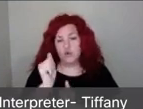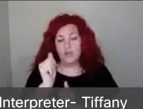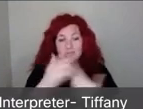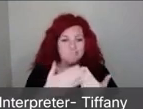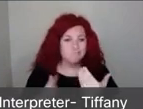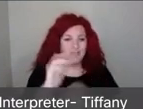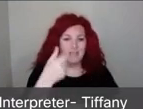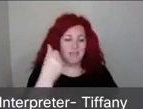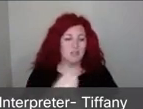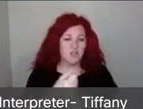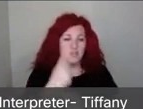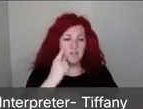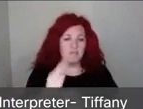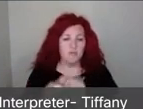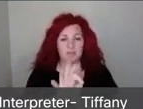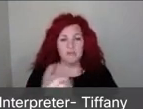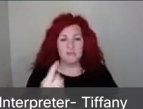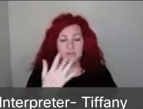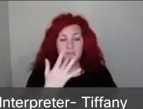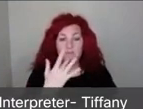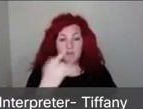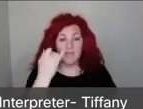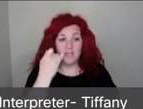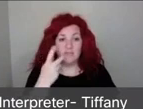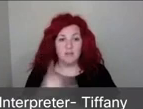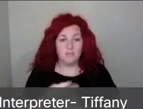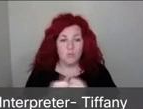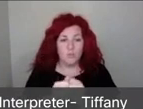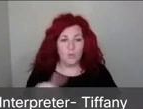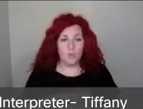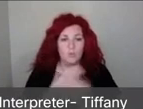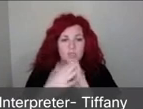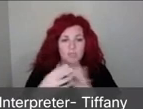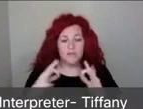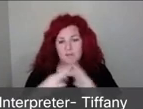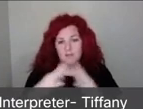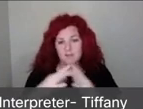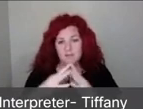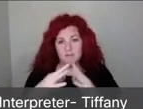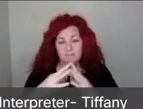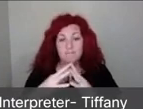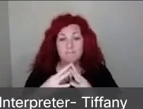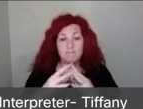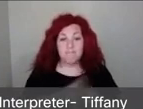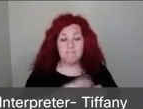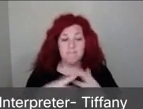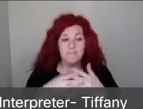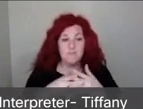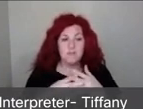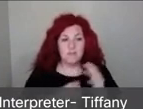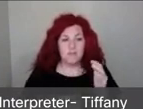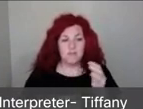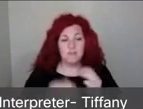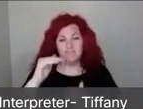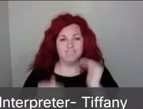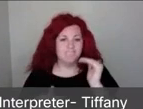from electing candidates of choice if they are kept with the whole city of Flagstaff. Native Americans are the most underpopulated